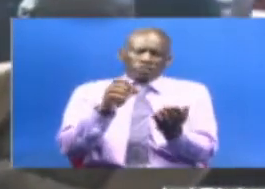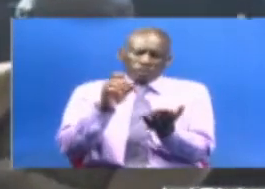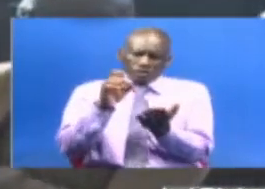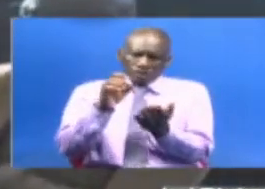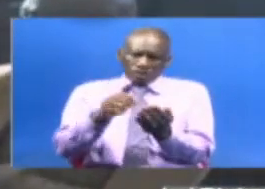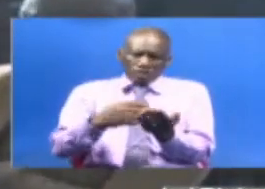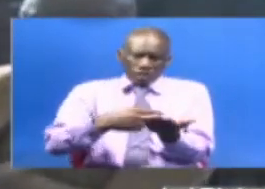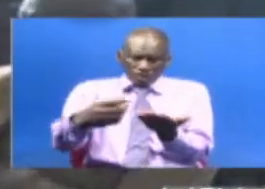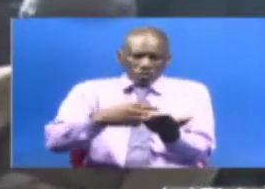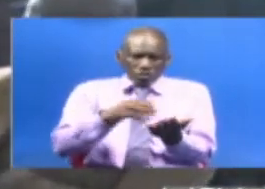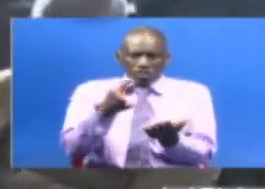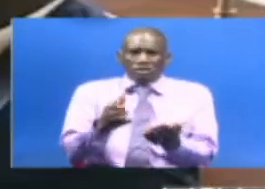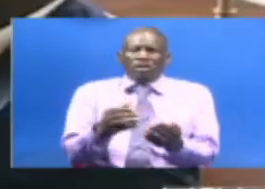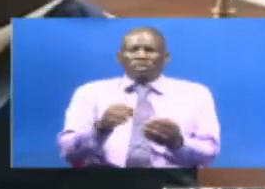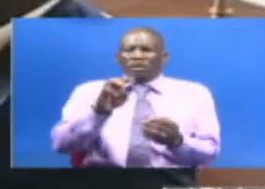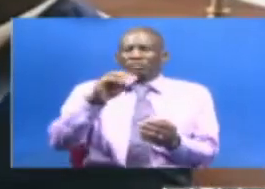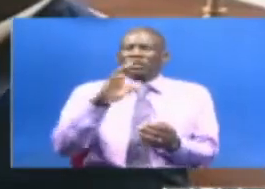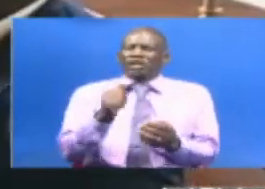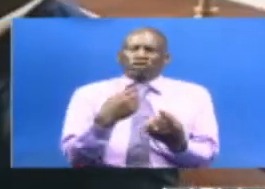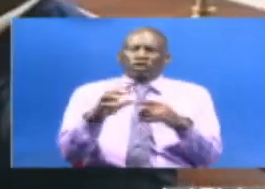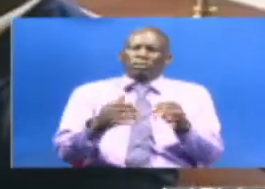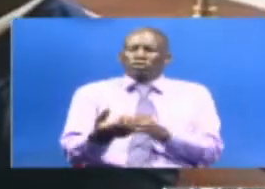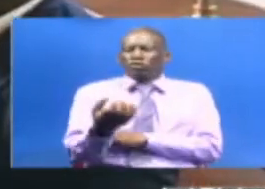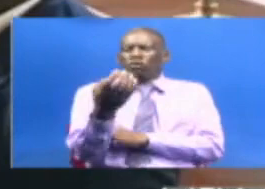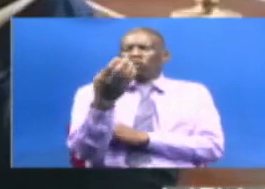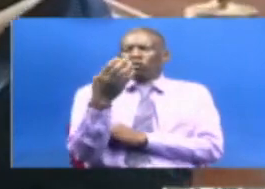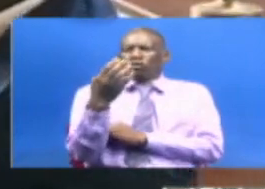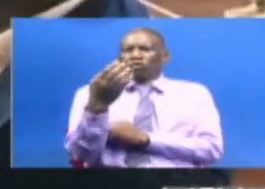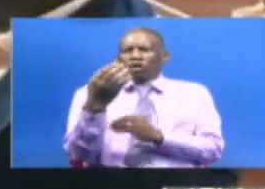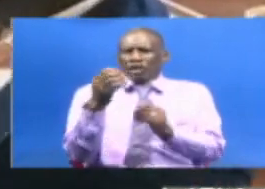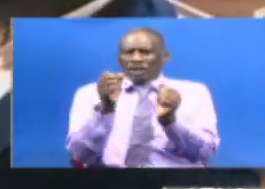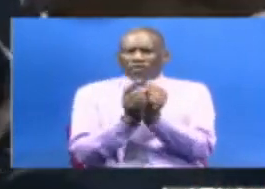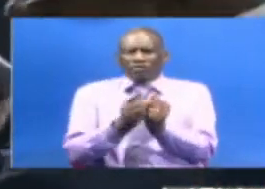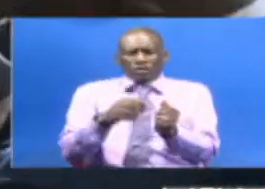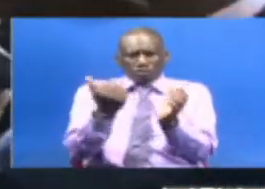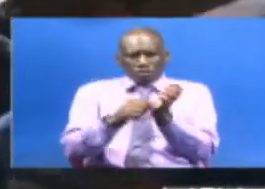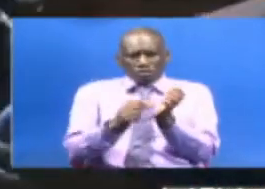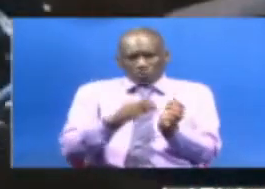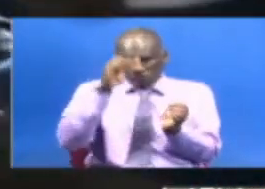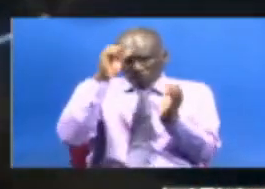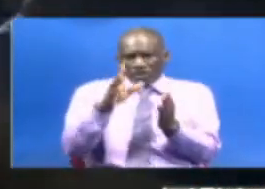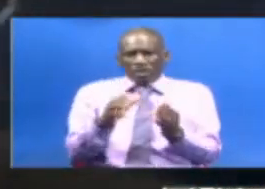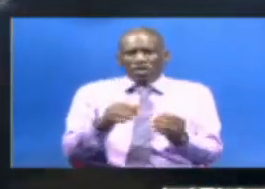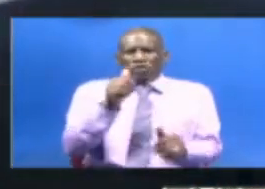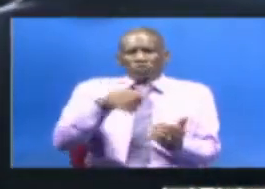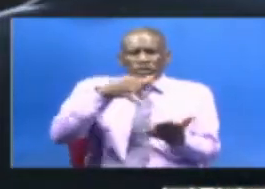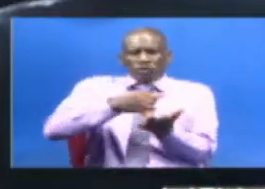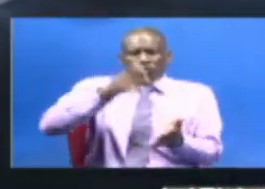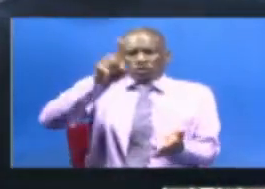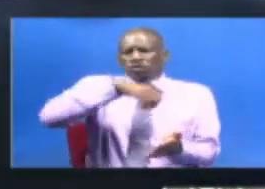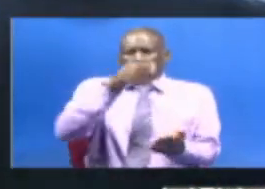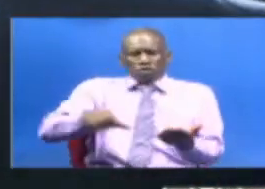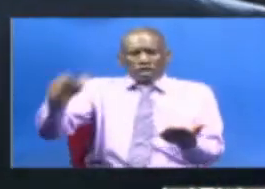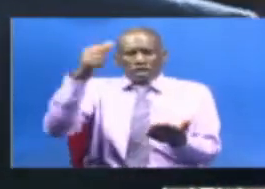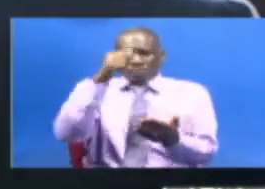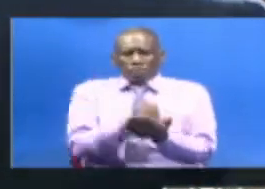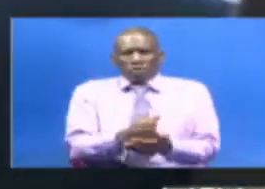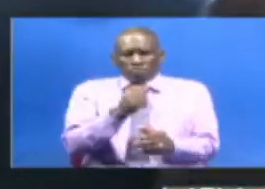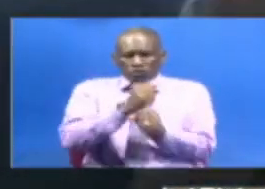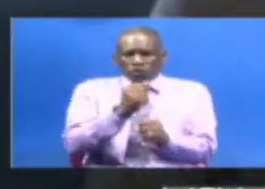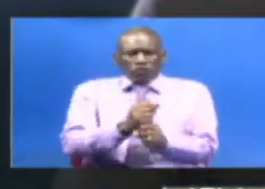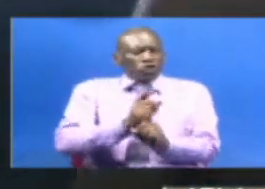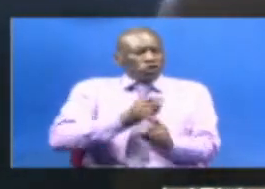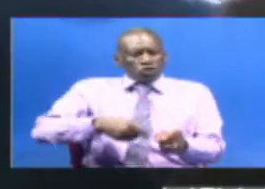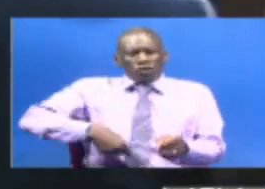listed 12 allegations against the county boss. Amongst them, illegal recruitment of staff, non-remittance of statutory